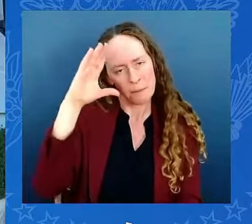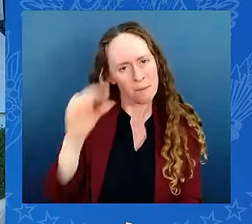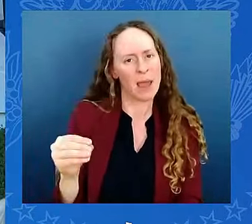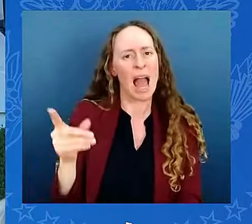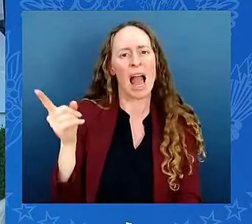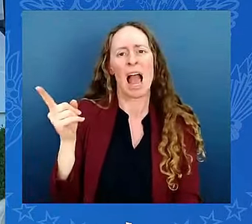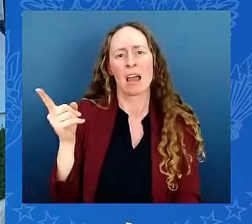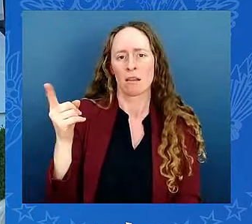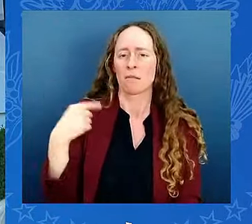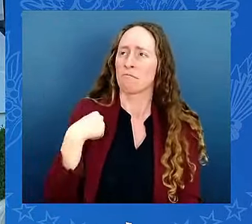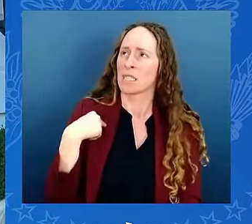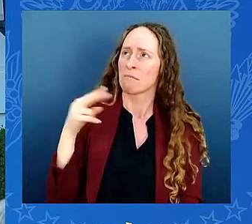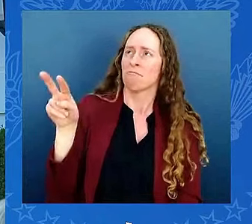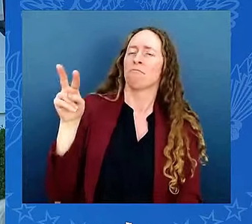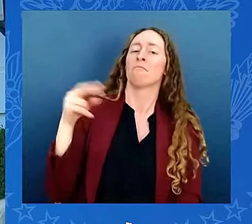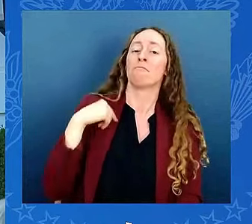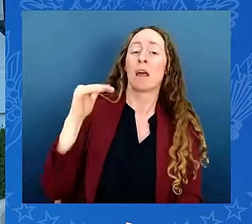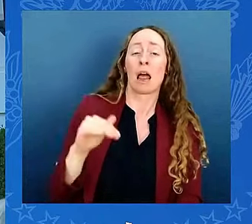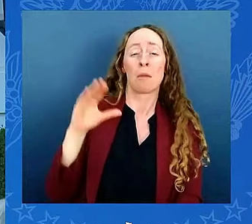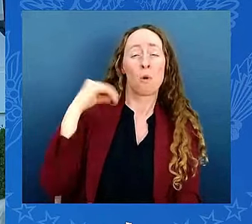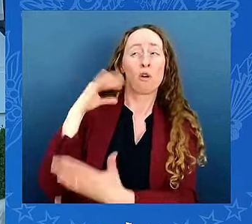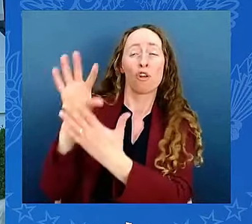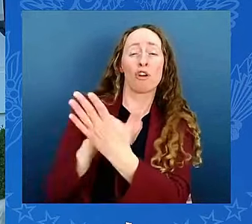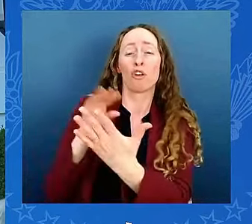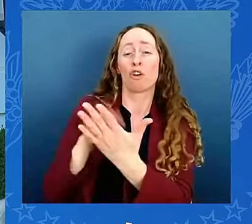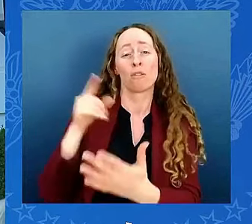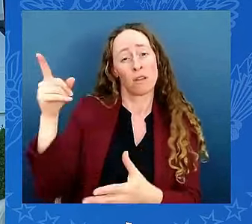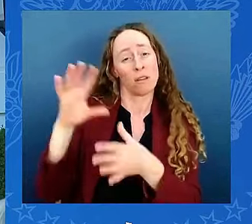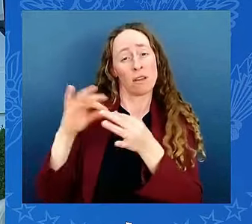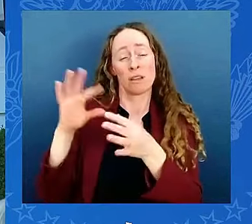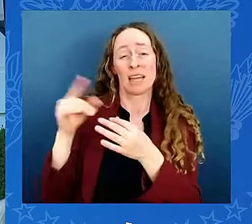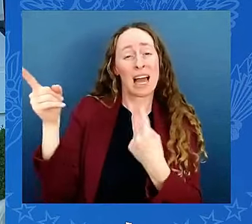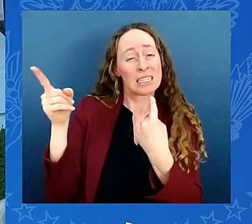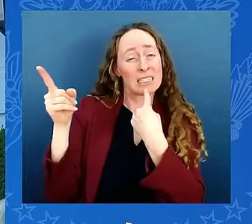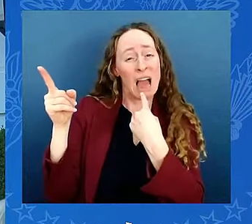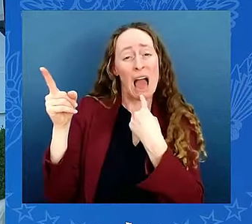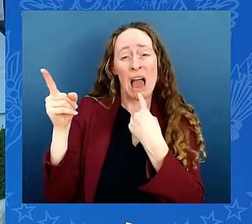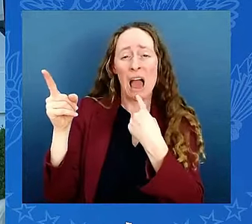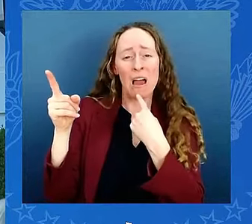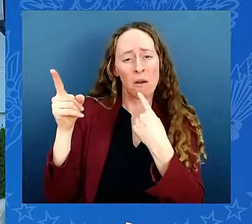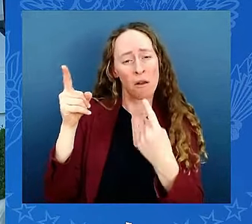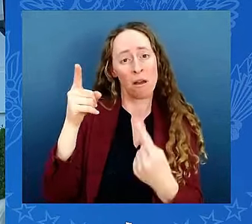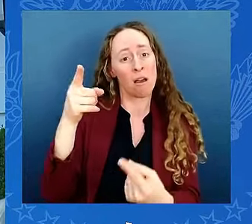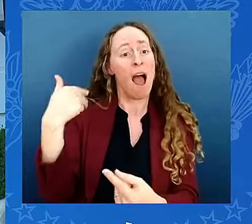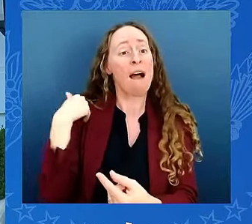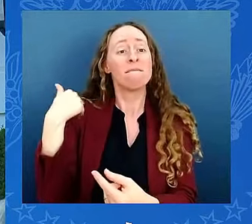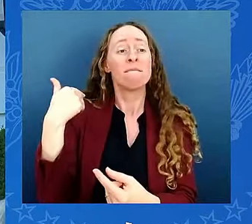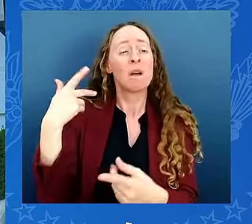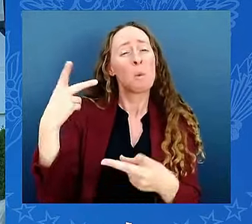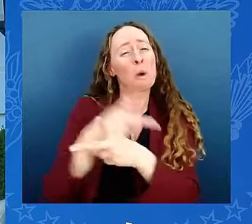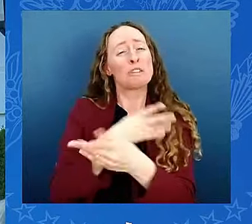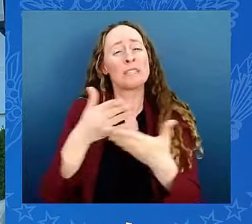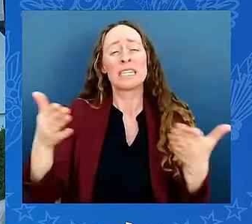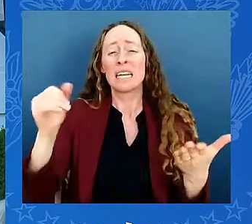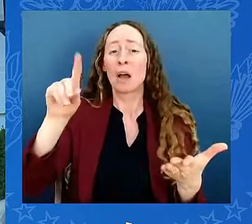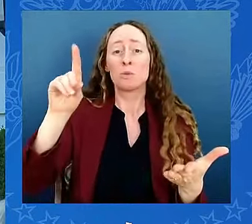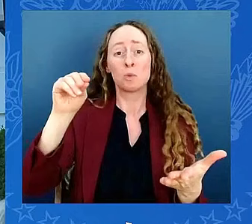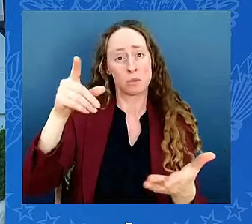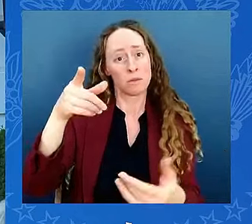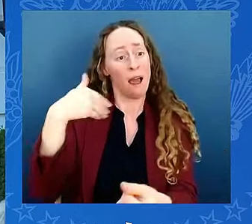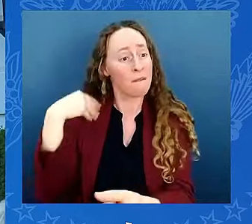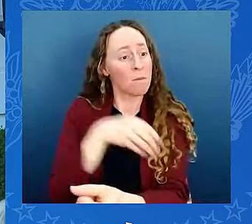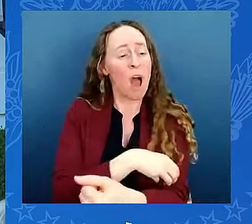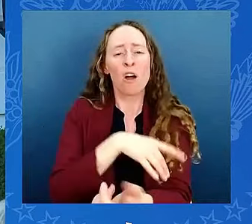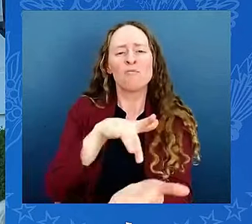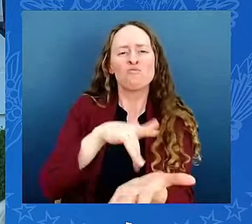the greatest abuse of power was to abuse power. And the cardinal sin that a man could do was raise his hand to a woman or a